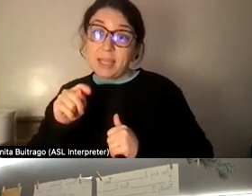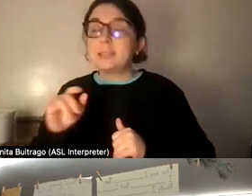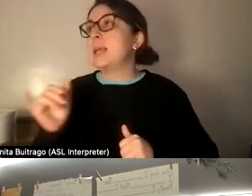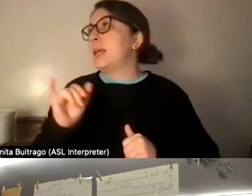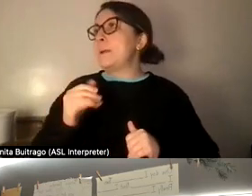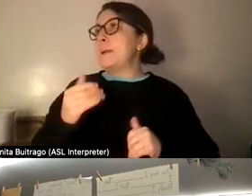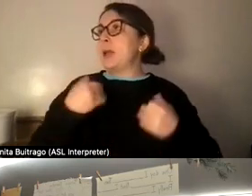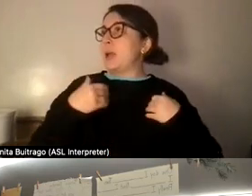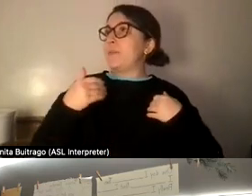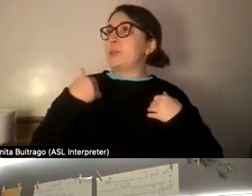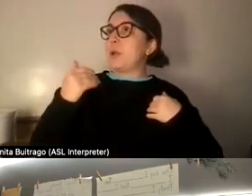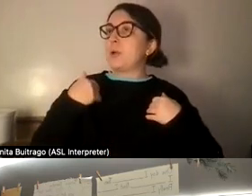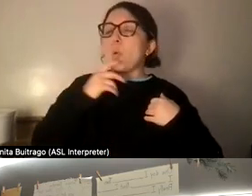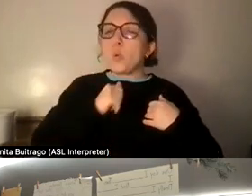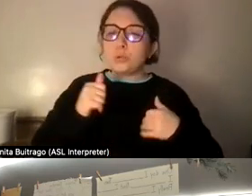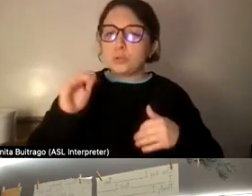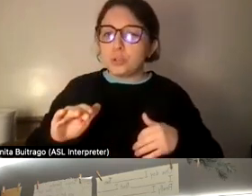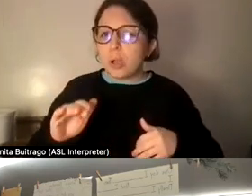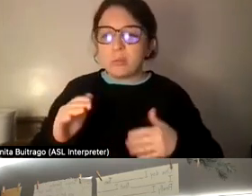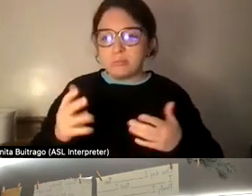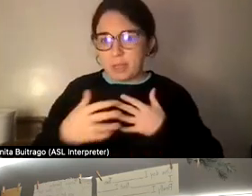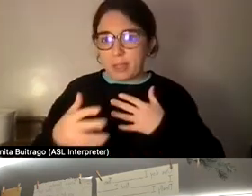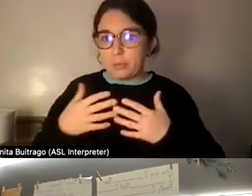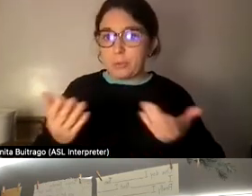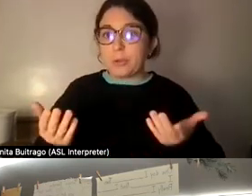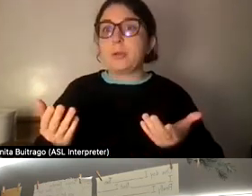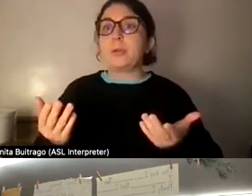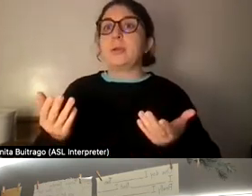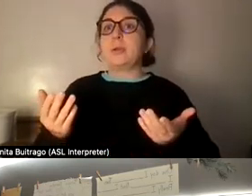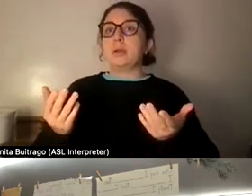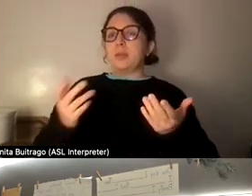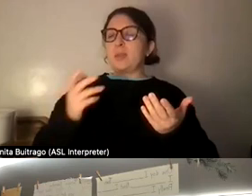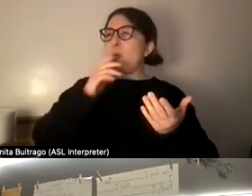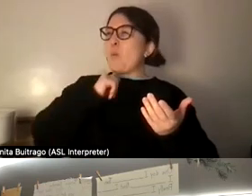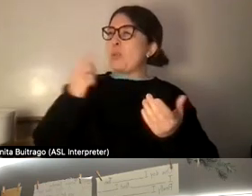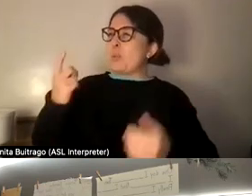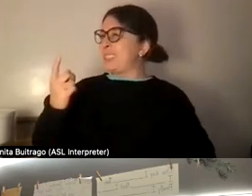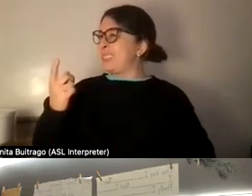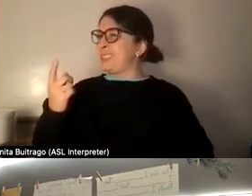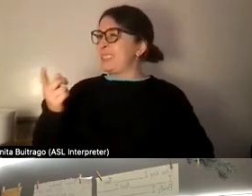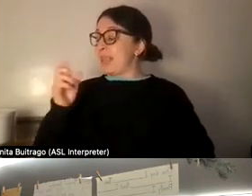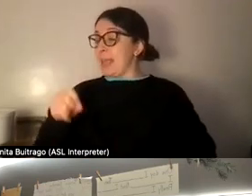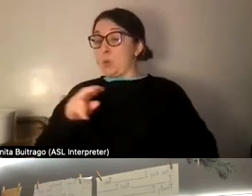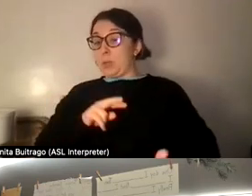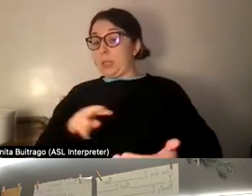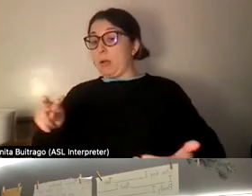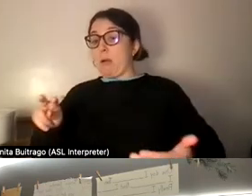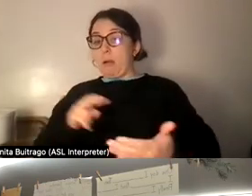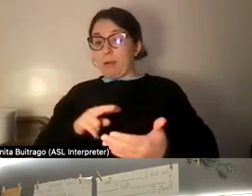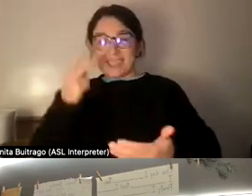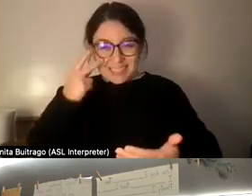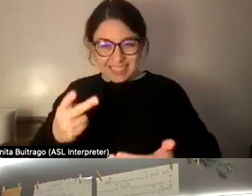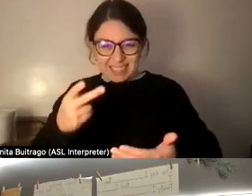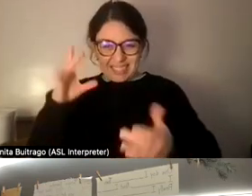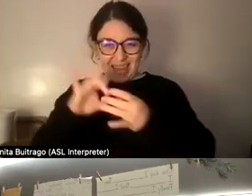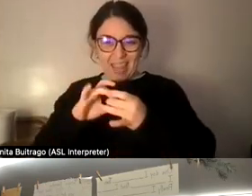older child, a younger child, and maybe the older one's not reading yet either, they can read along to see the words as they're hearing them. It's another